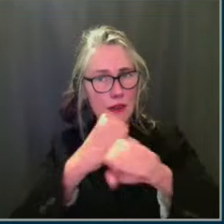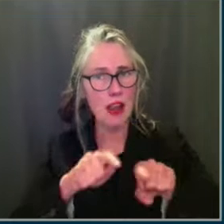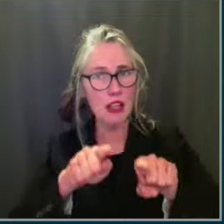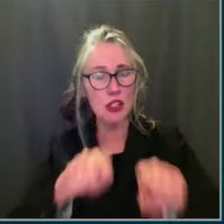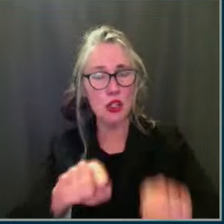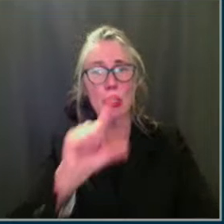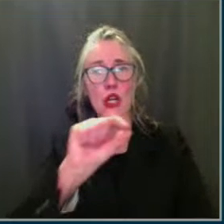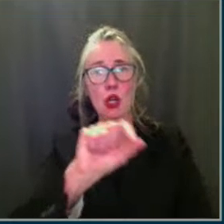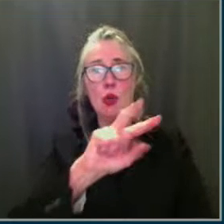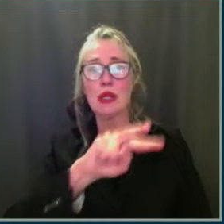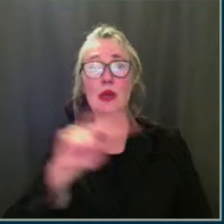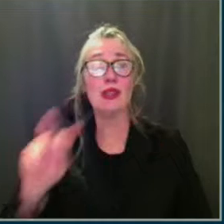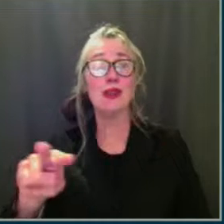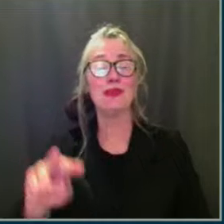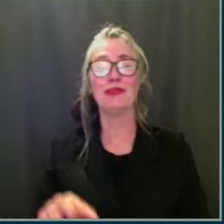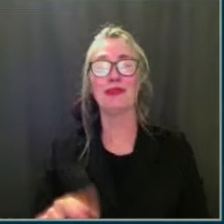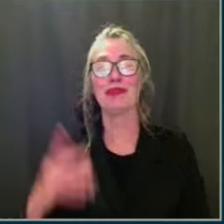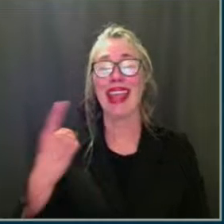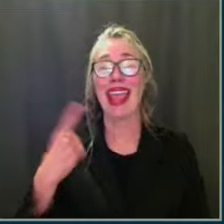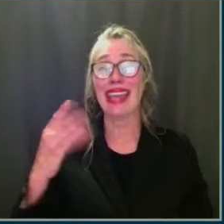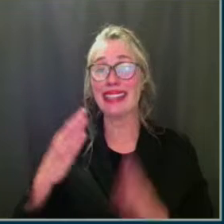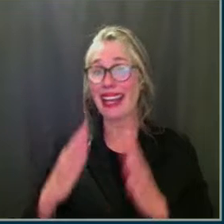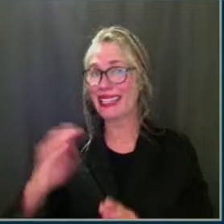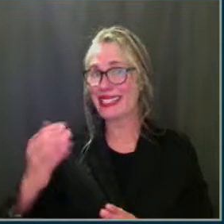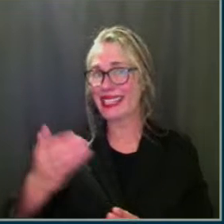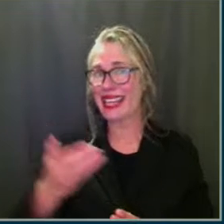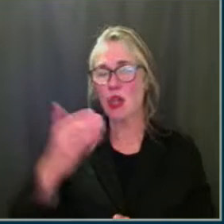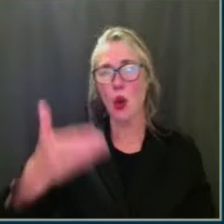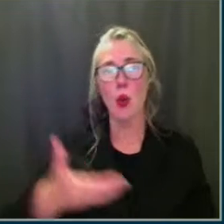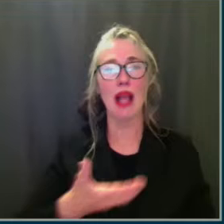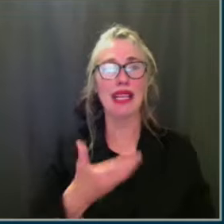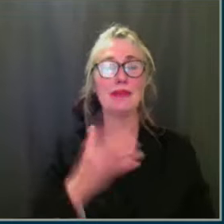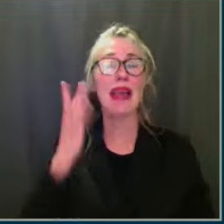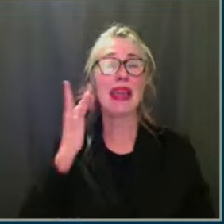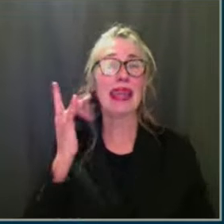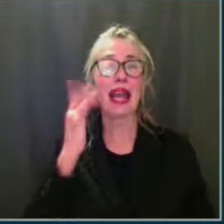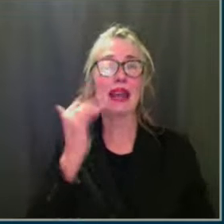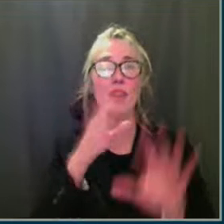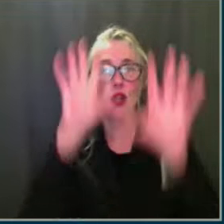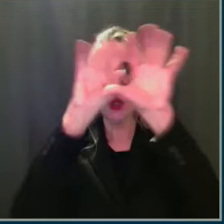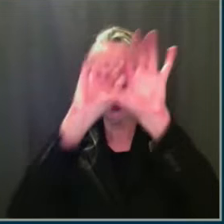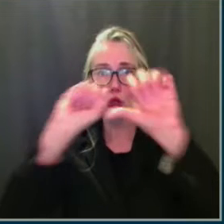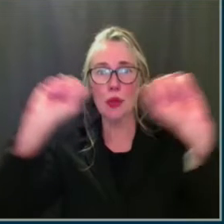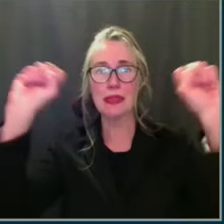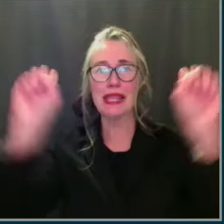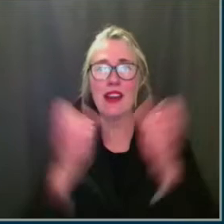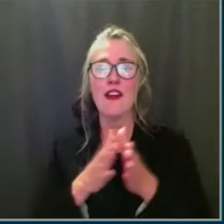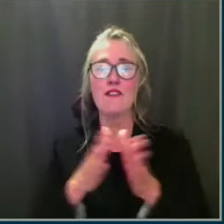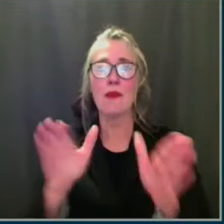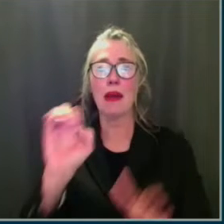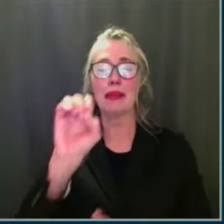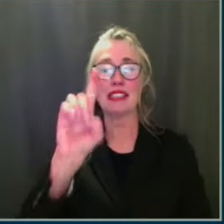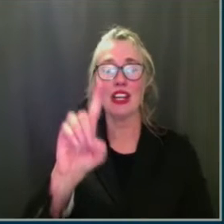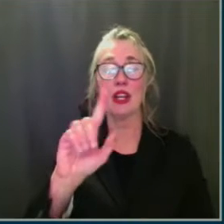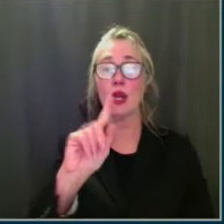Delegates and guests, please welcome California Superintendent of Public Instruction, Tony Thurmond.